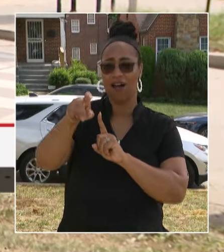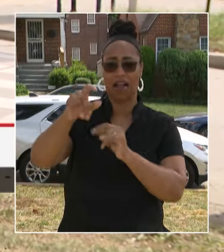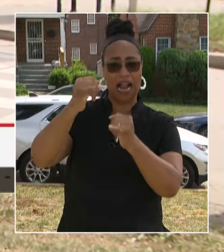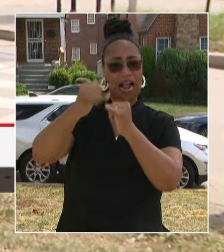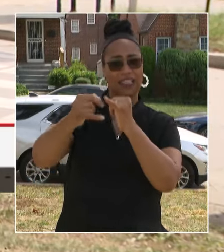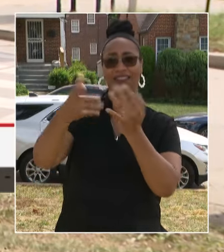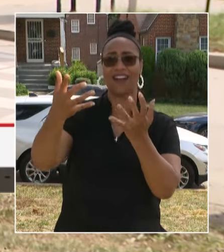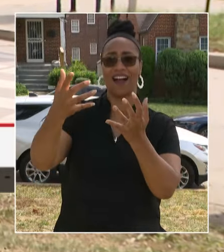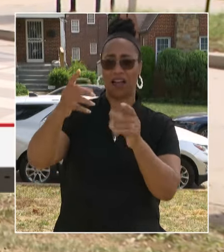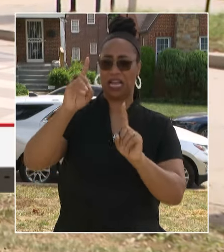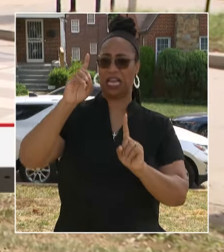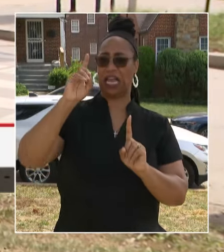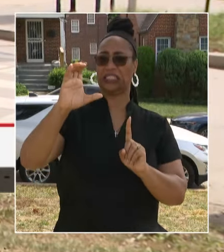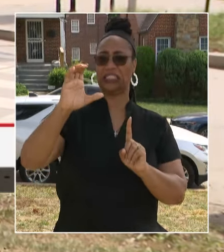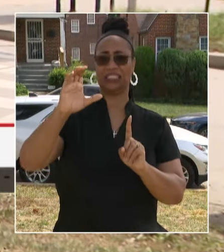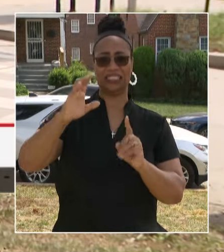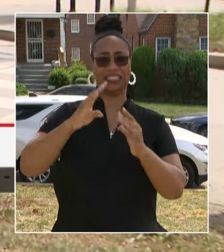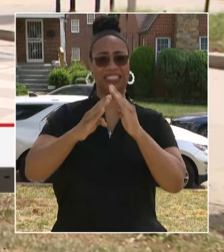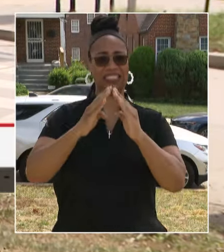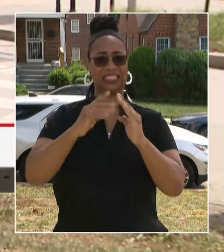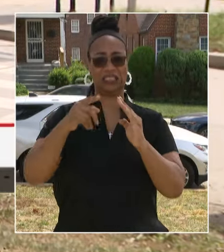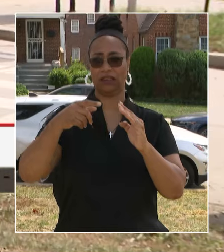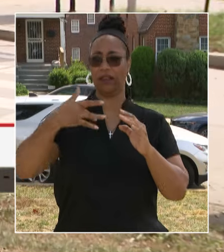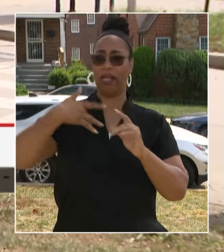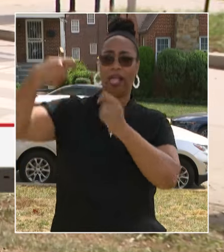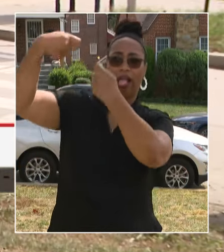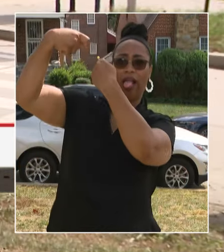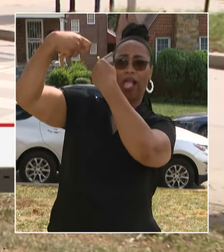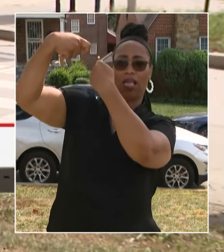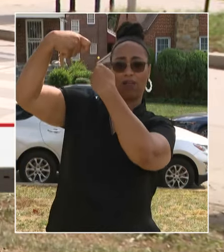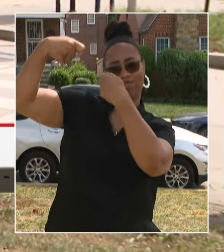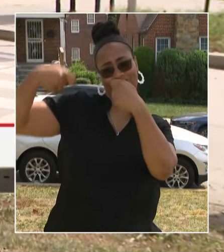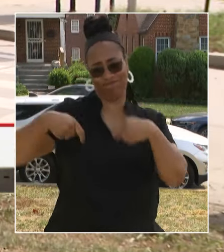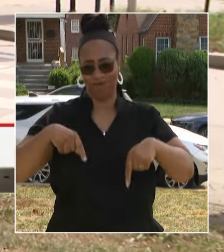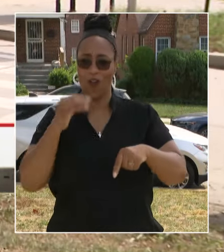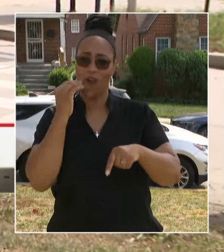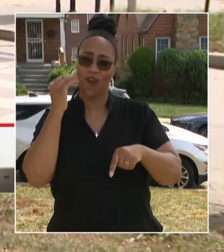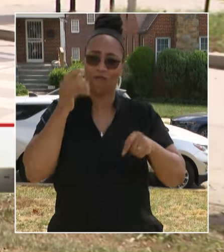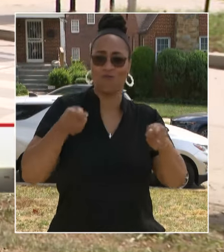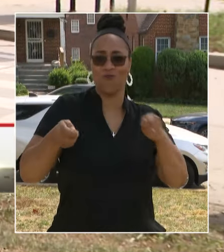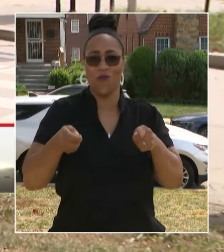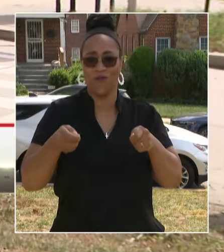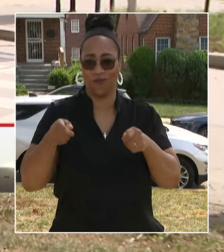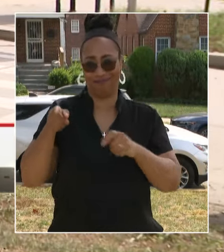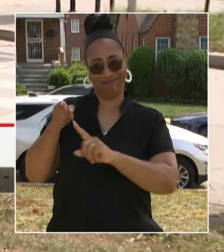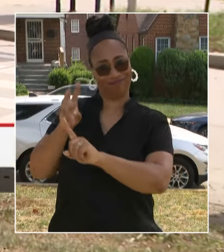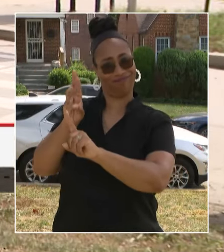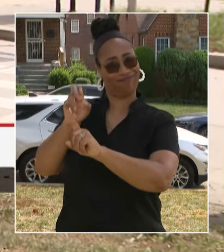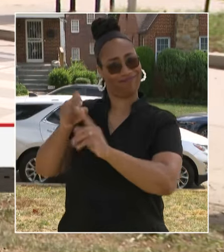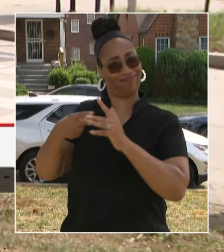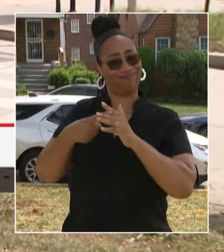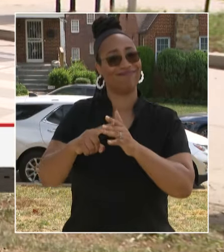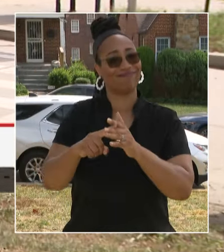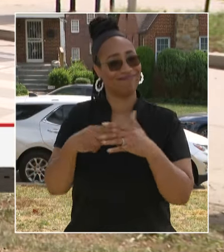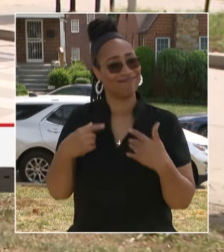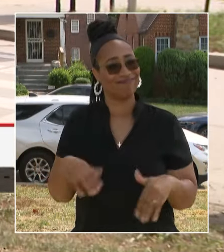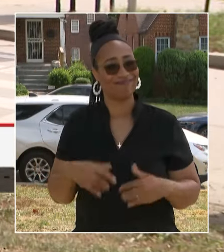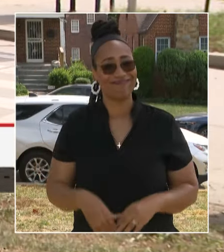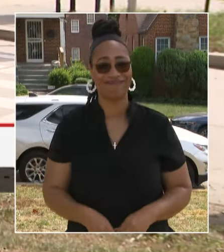great to take us from the very undemocratic 3-commissioner rule in